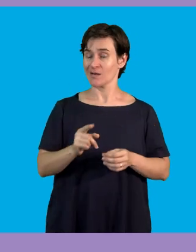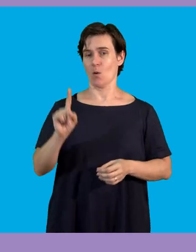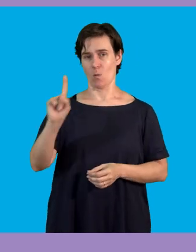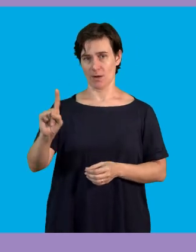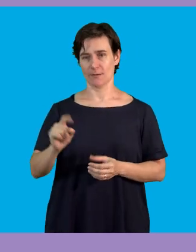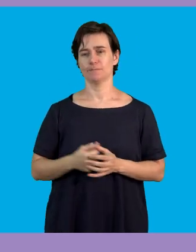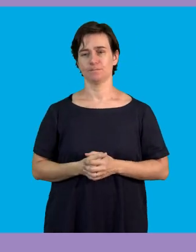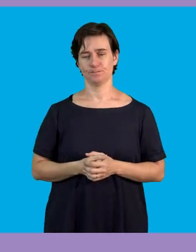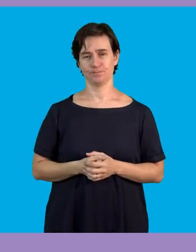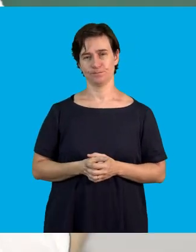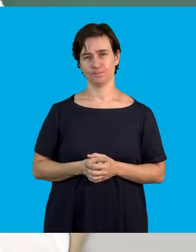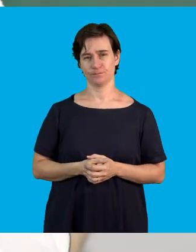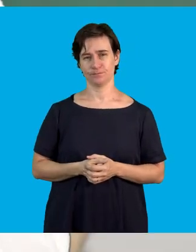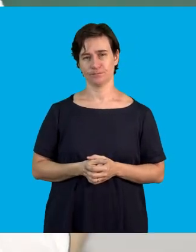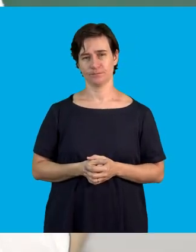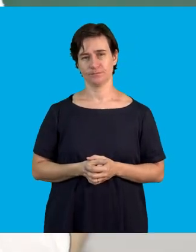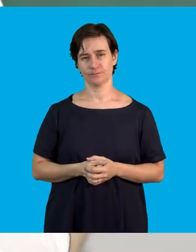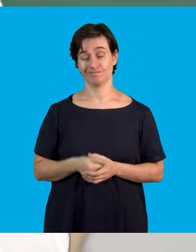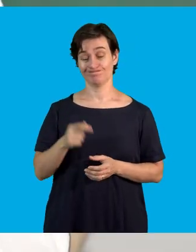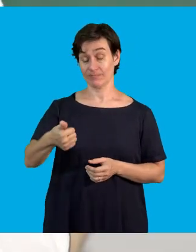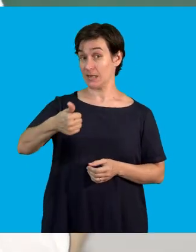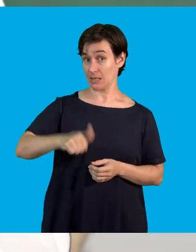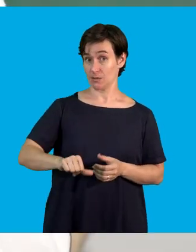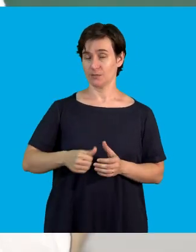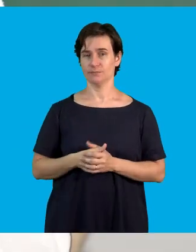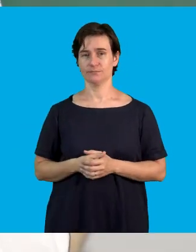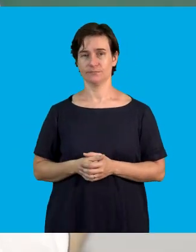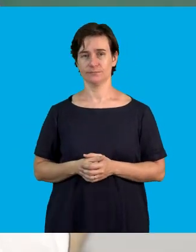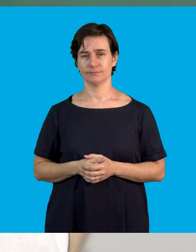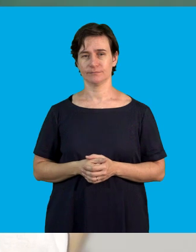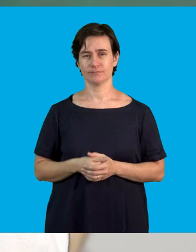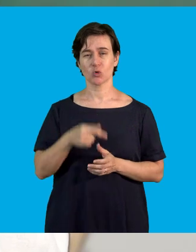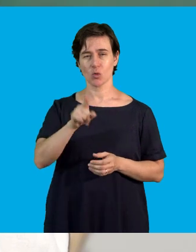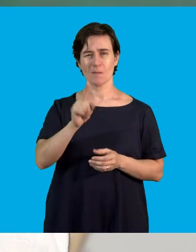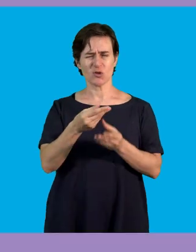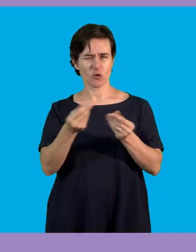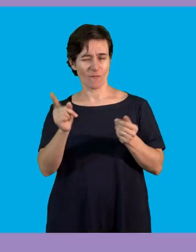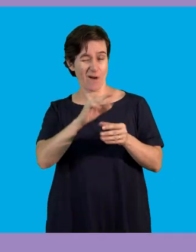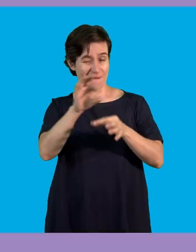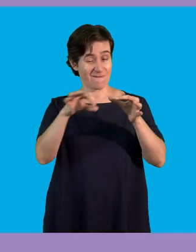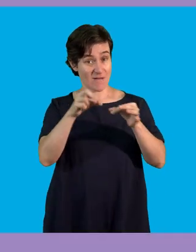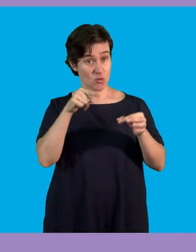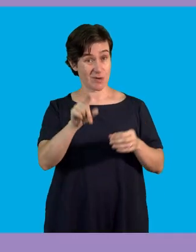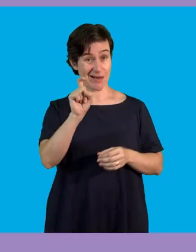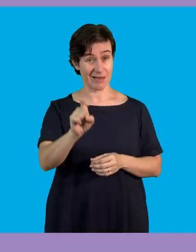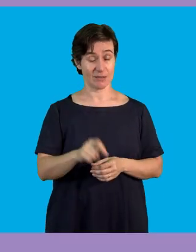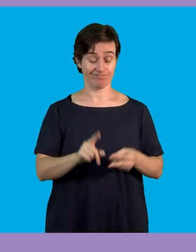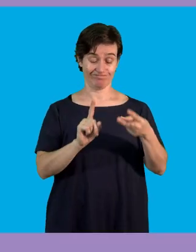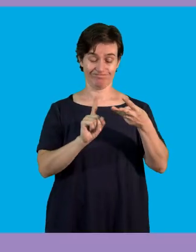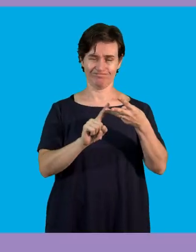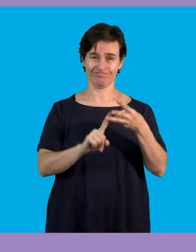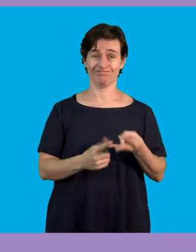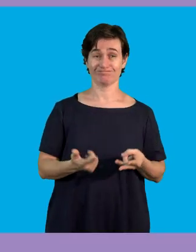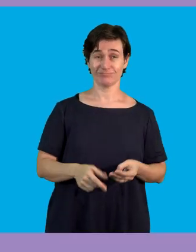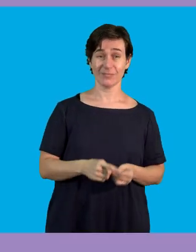represents 1. Let's look at the next one. Solve for x if